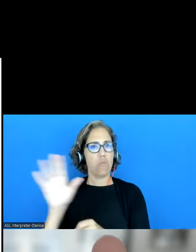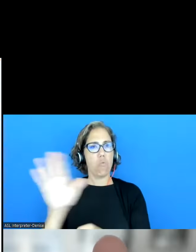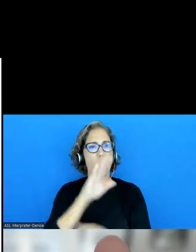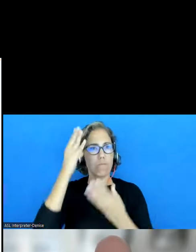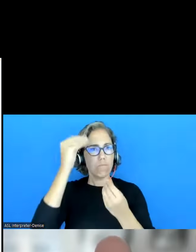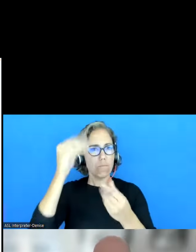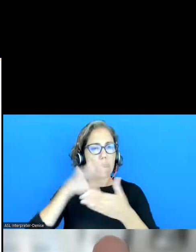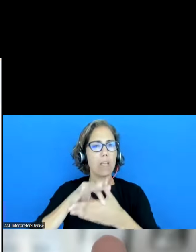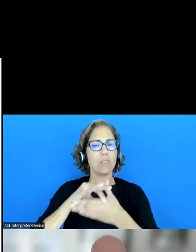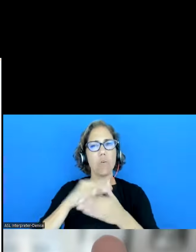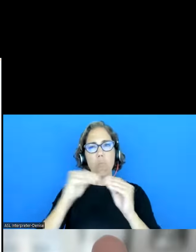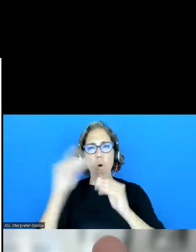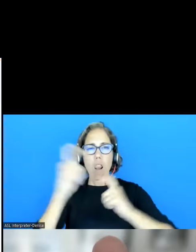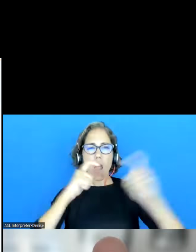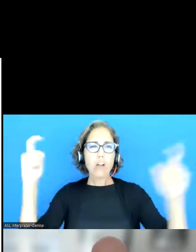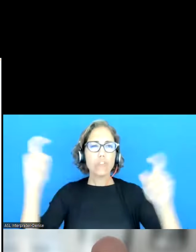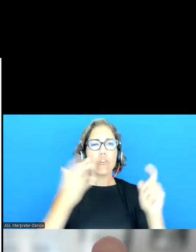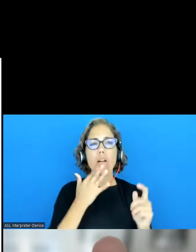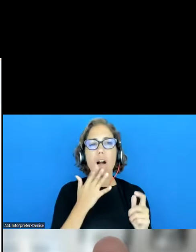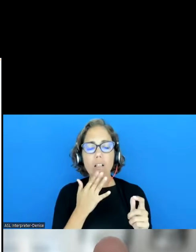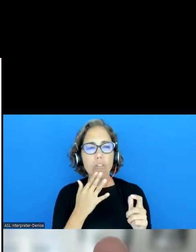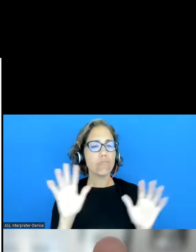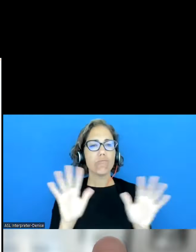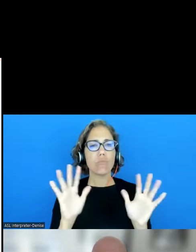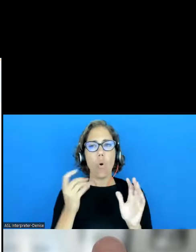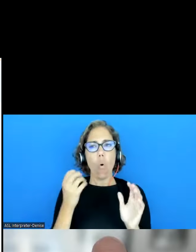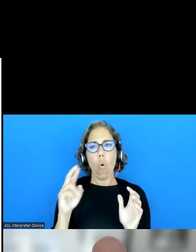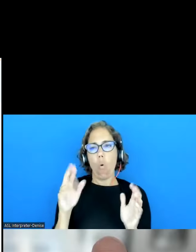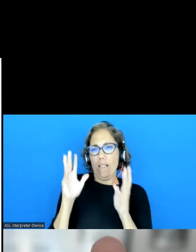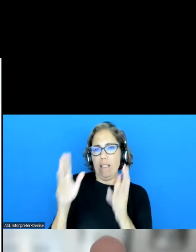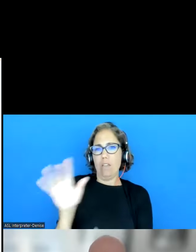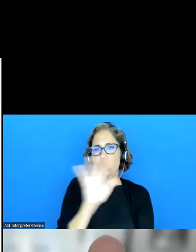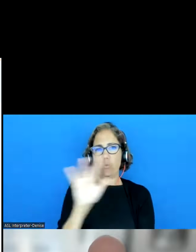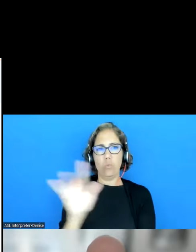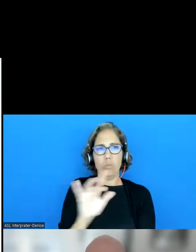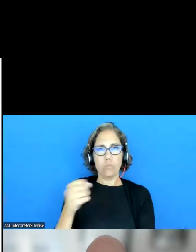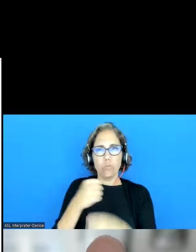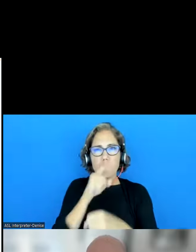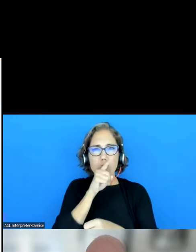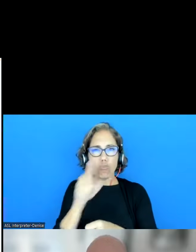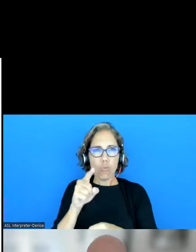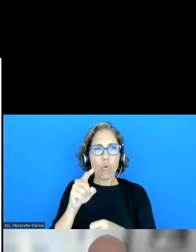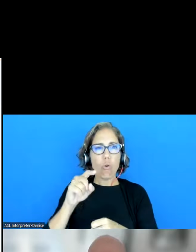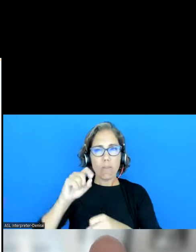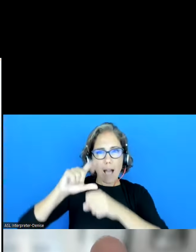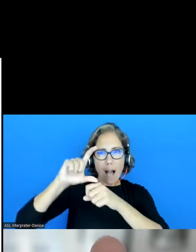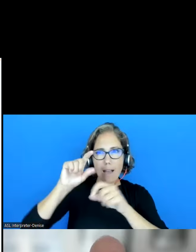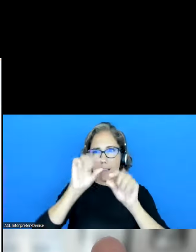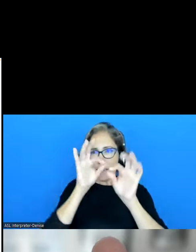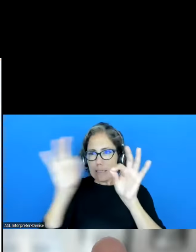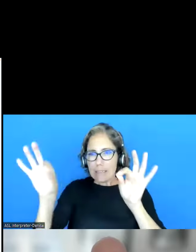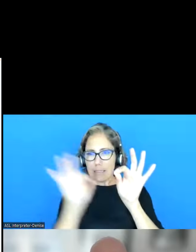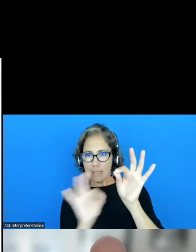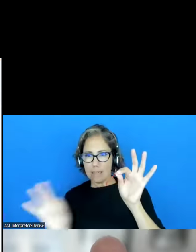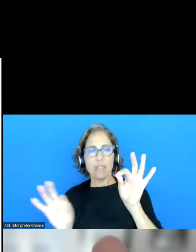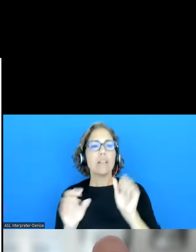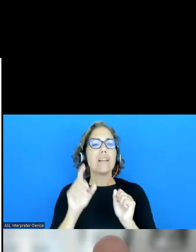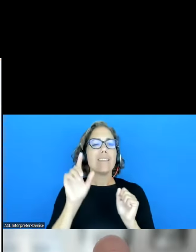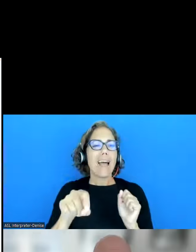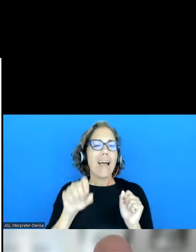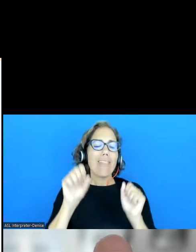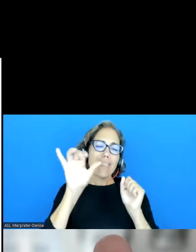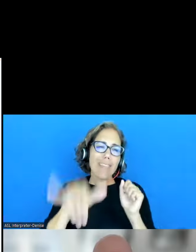larger with different colors, or even to leave blank lines to get the line height that would be represented by one of these. That could be very confusing